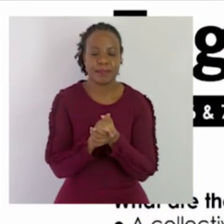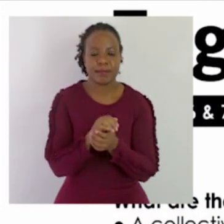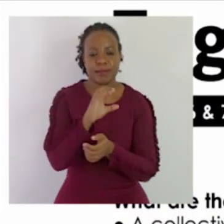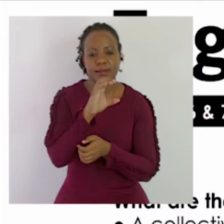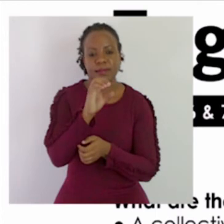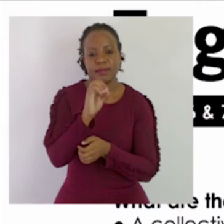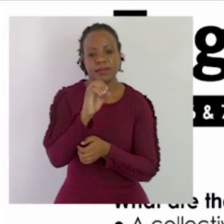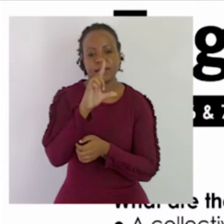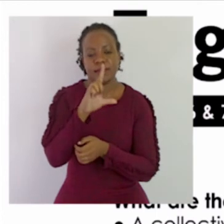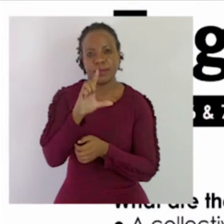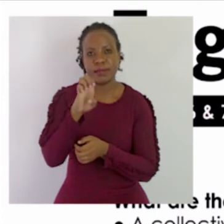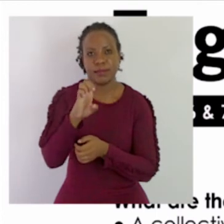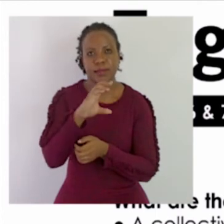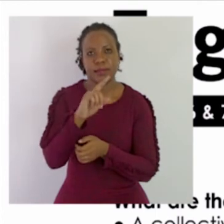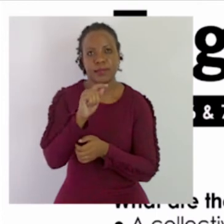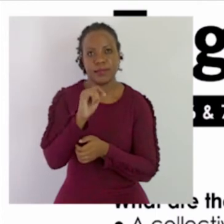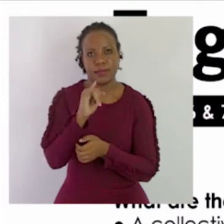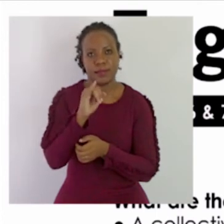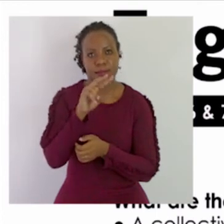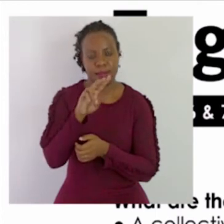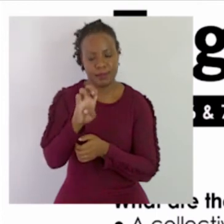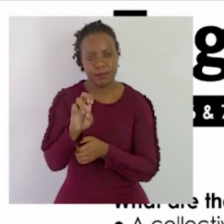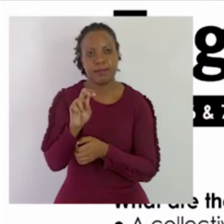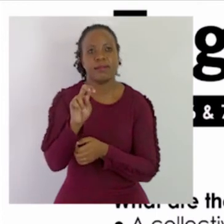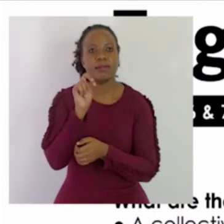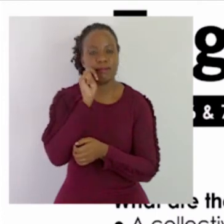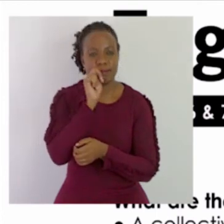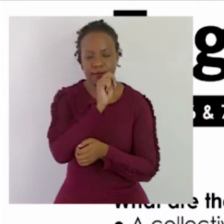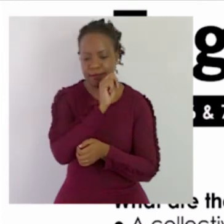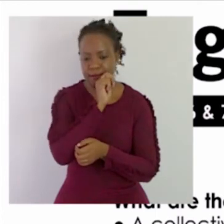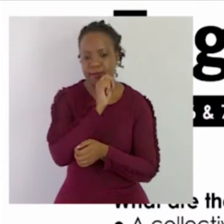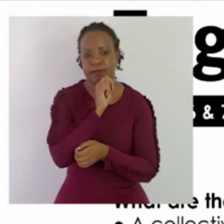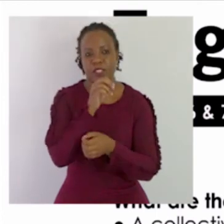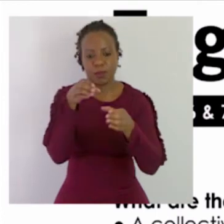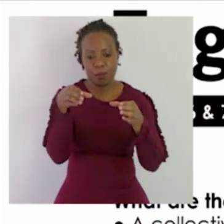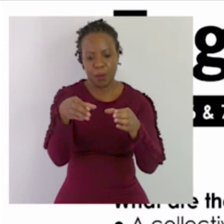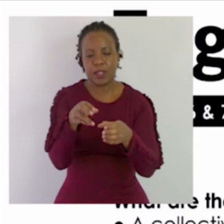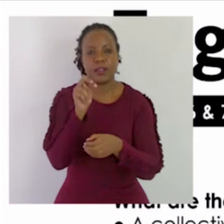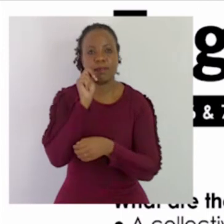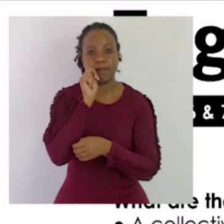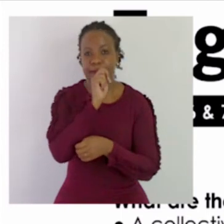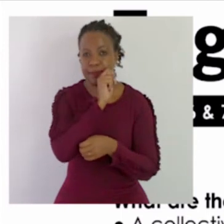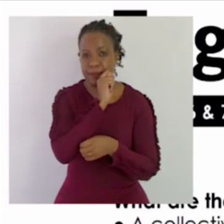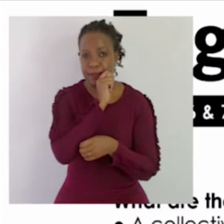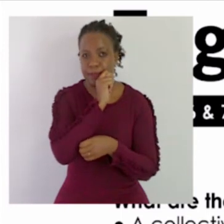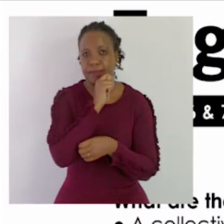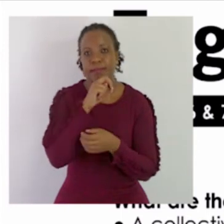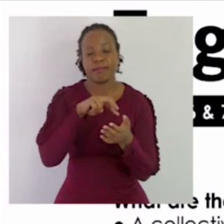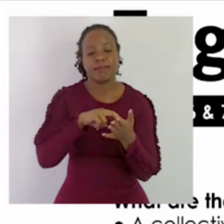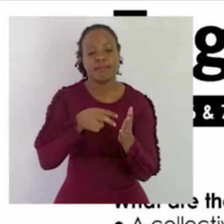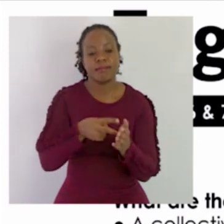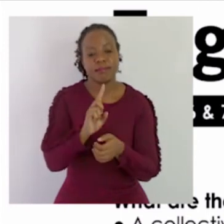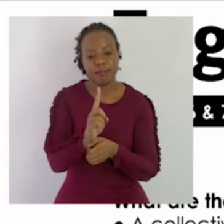Collective nouns. What are they? A collective noun is the name